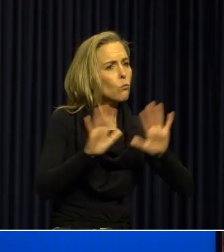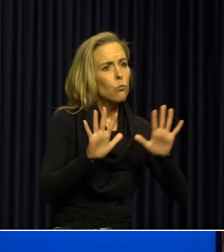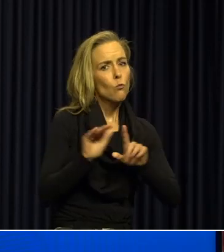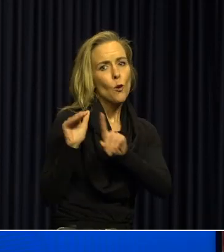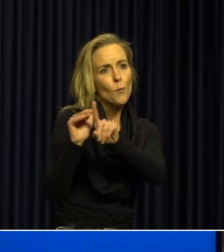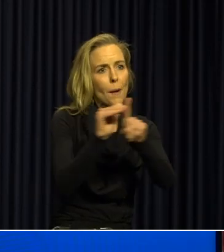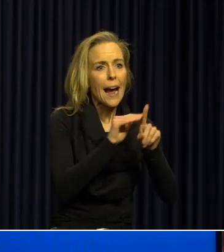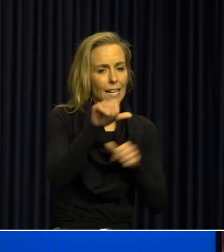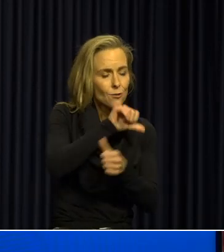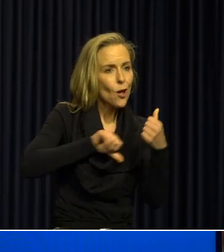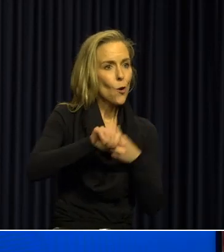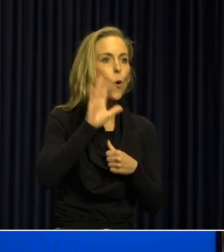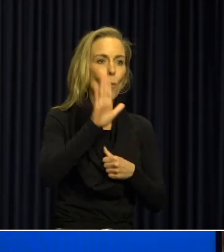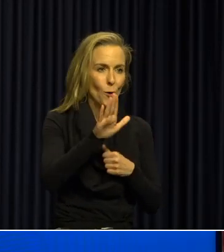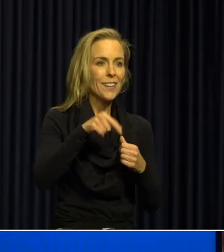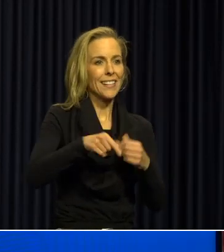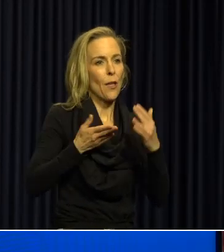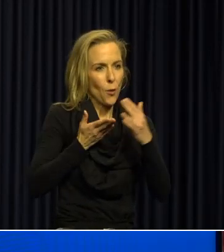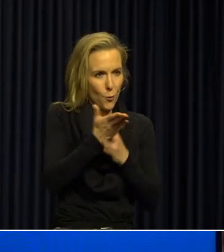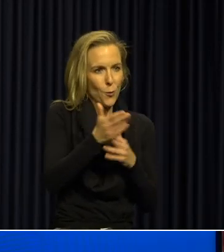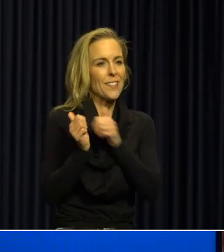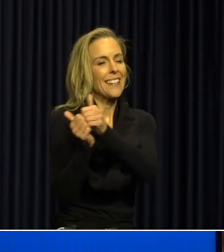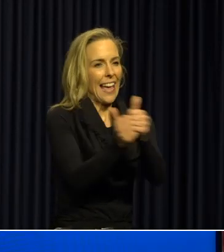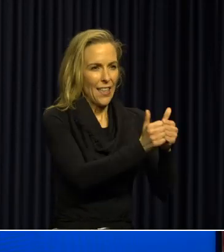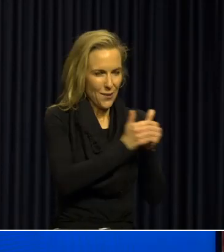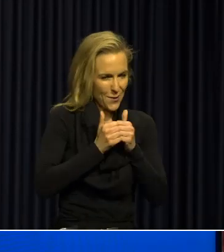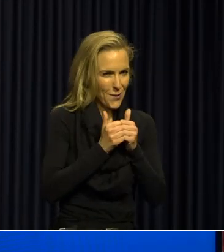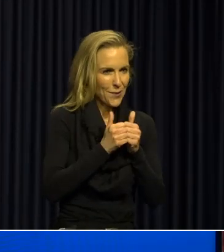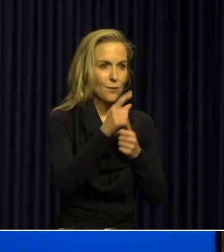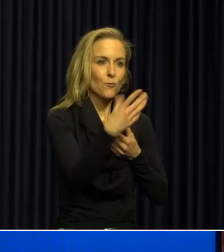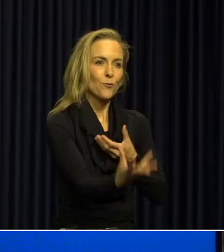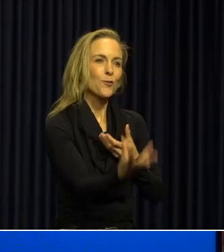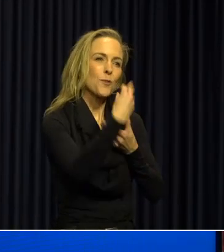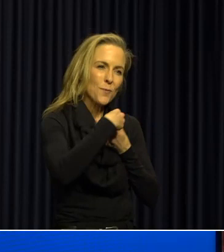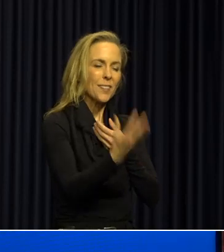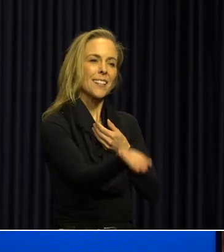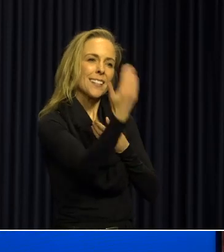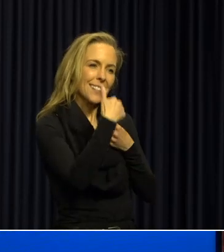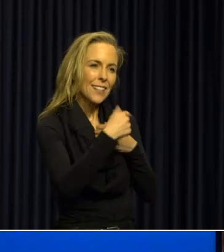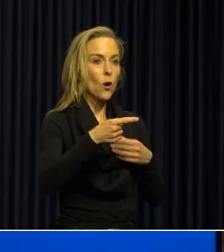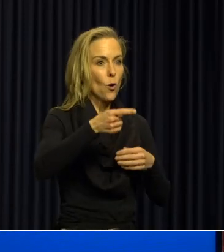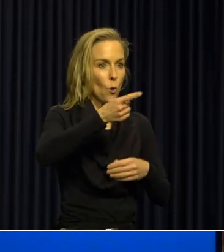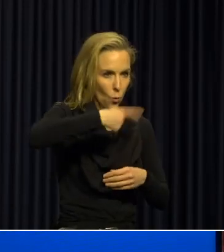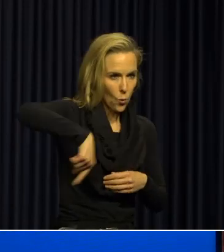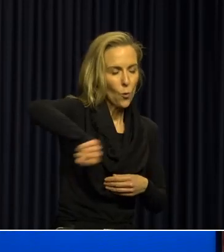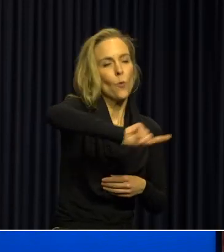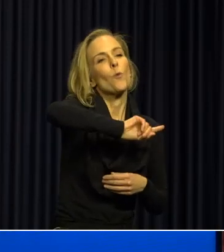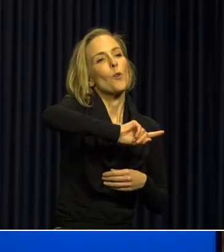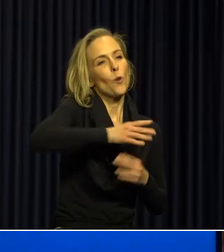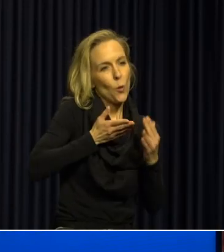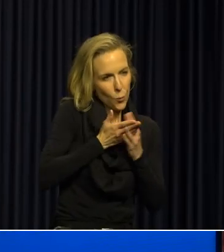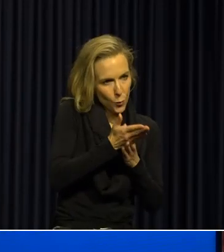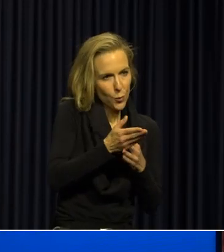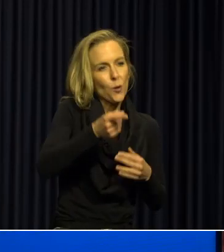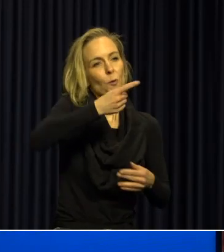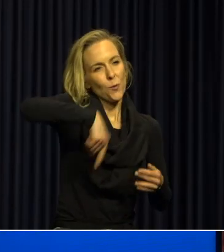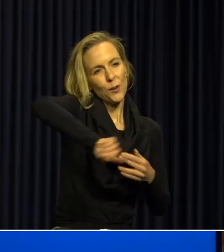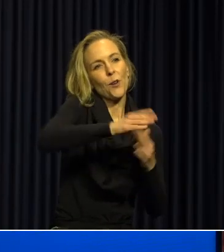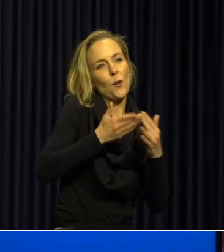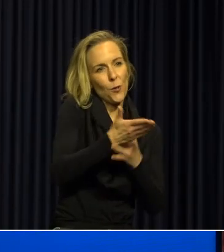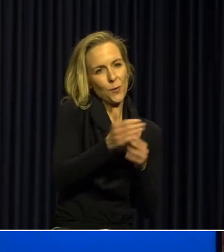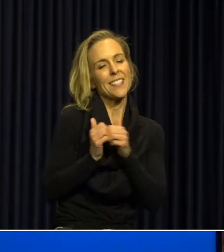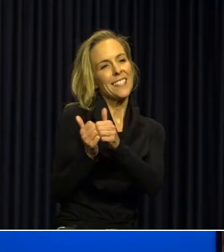to get through this, and we are going to get through this together. So say it with me. We are going to get through this. We're going to get through this